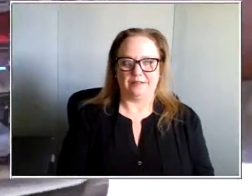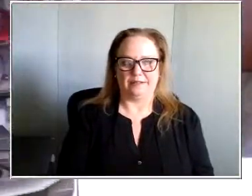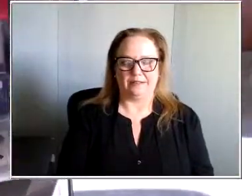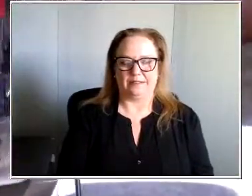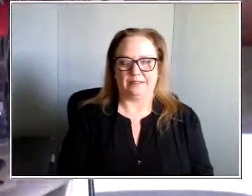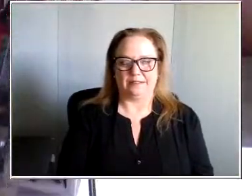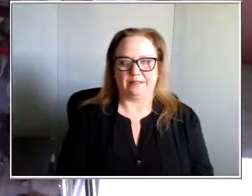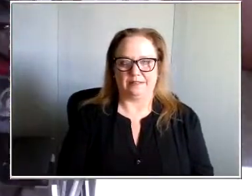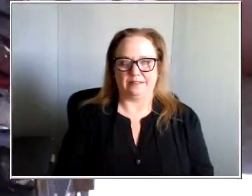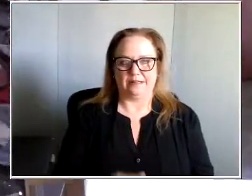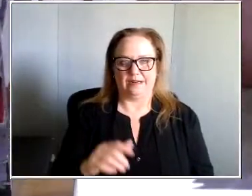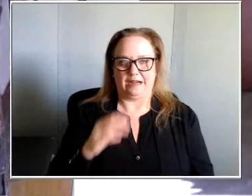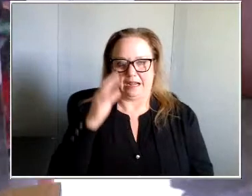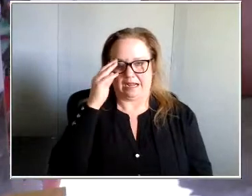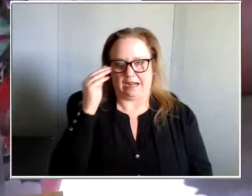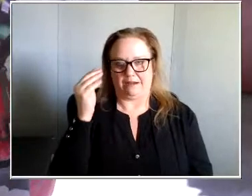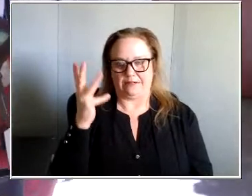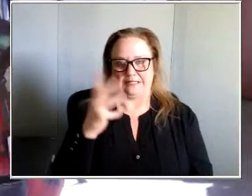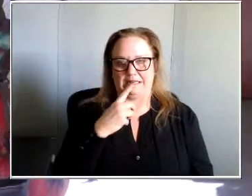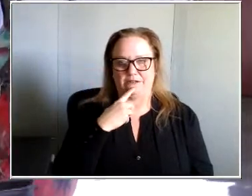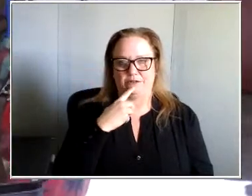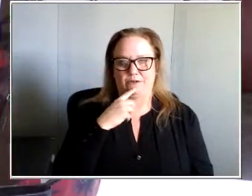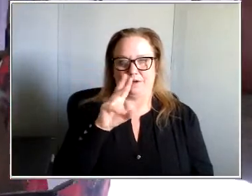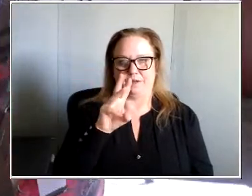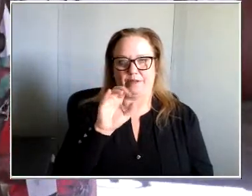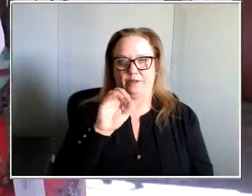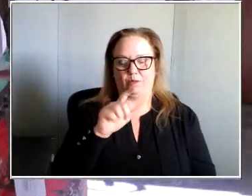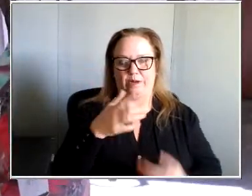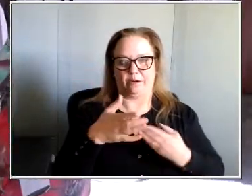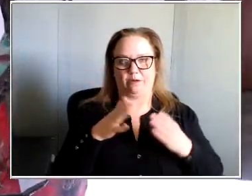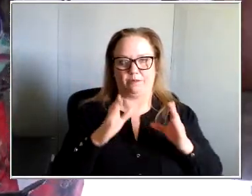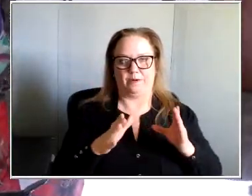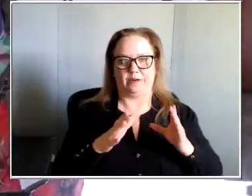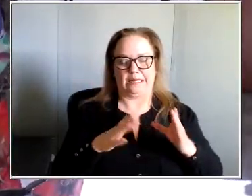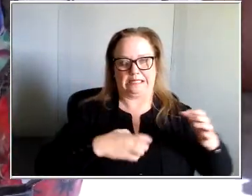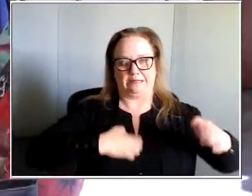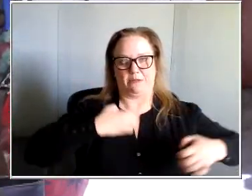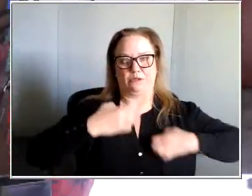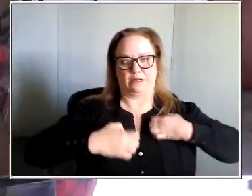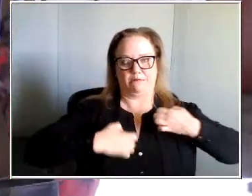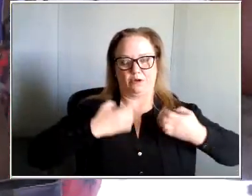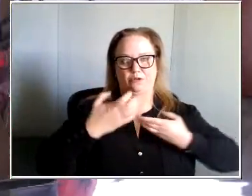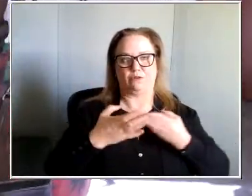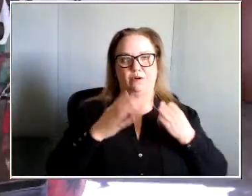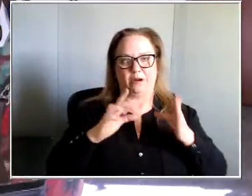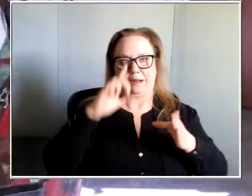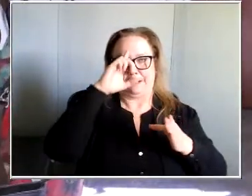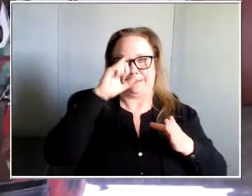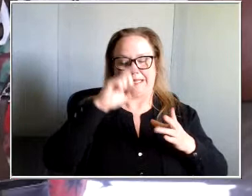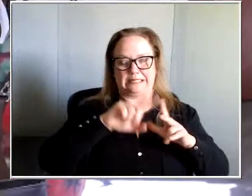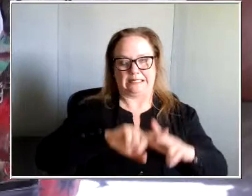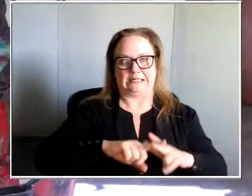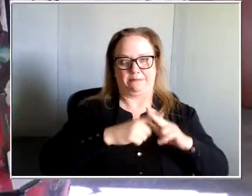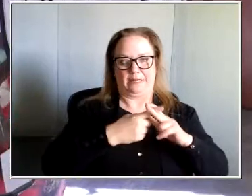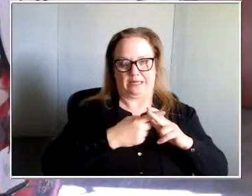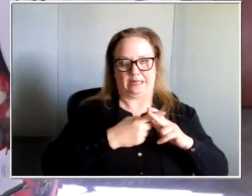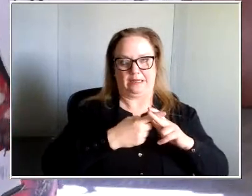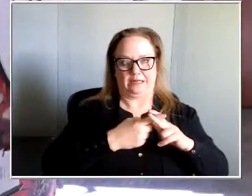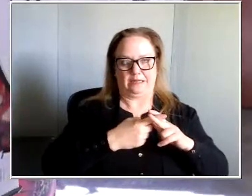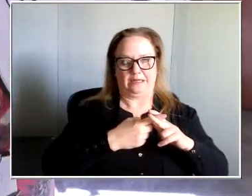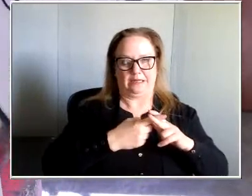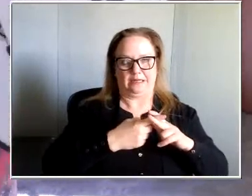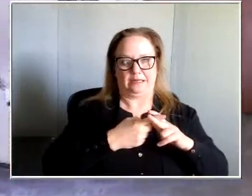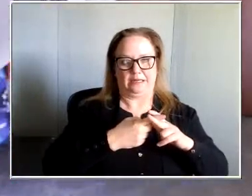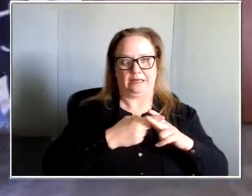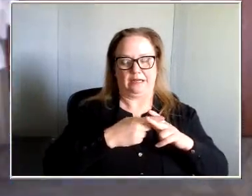I have to say too, the wig room is the most emotional room because that's the beginning most generally of the